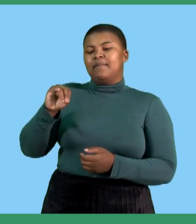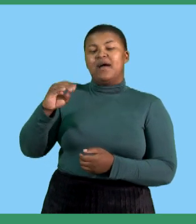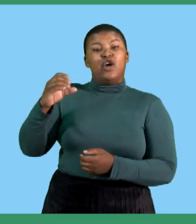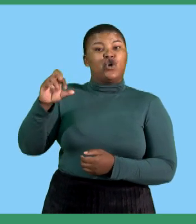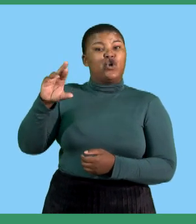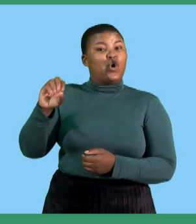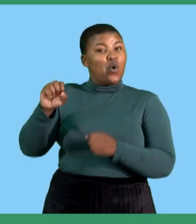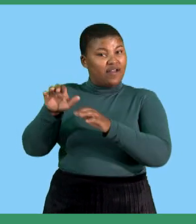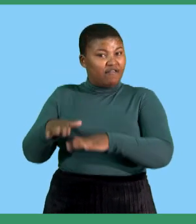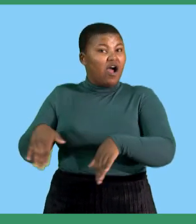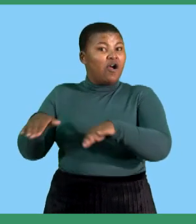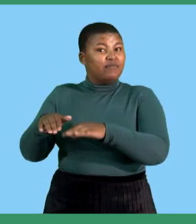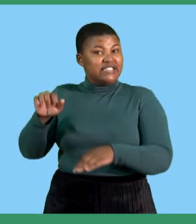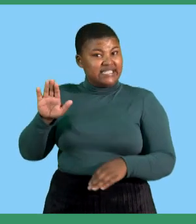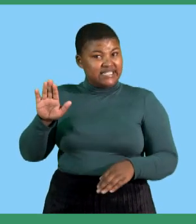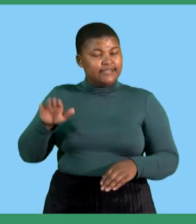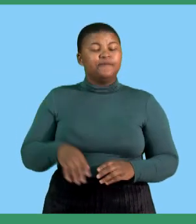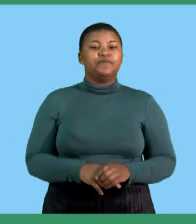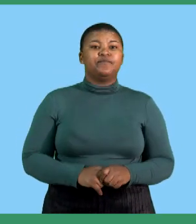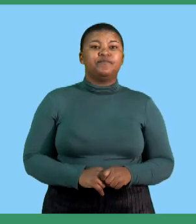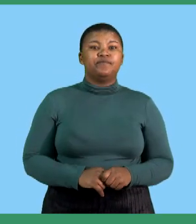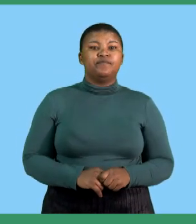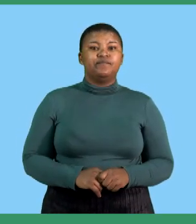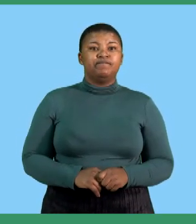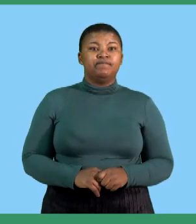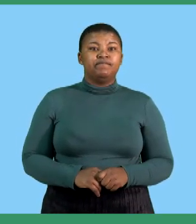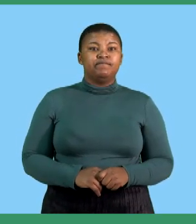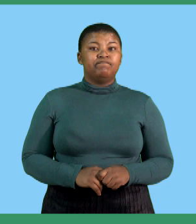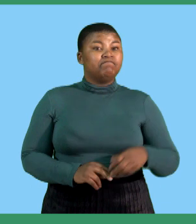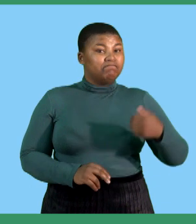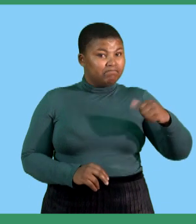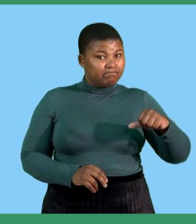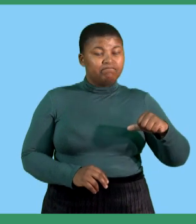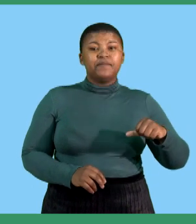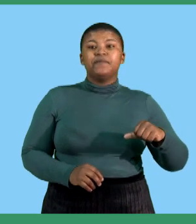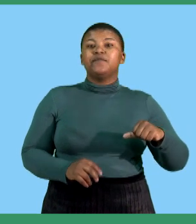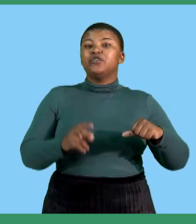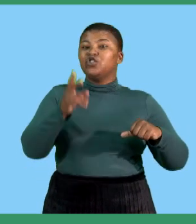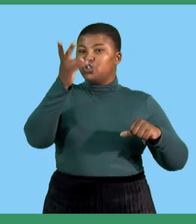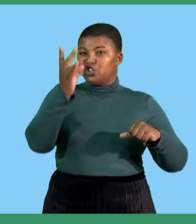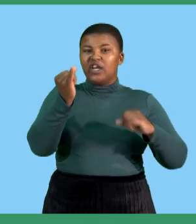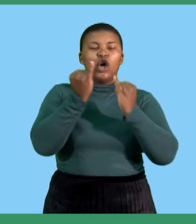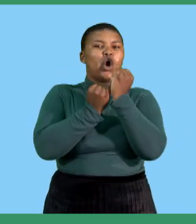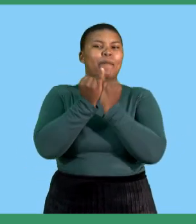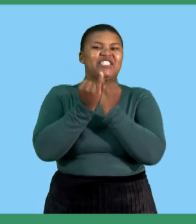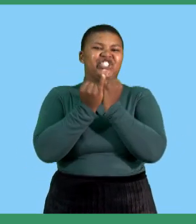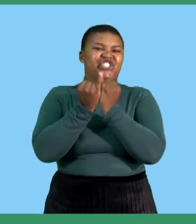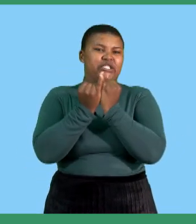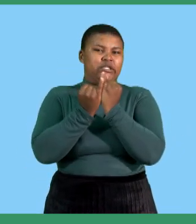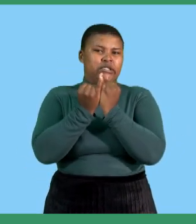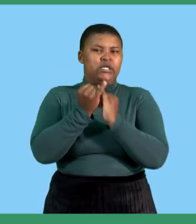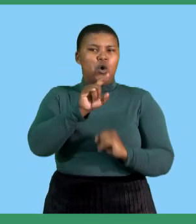firstly going to focus on the microenvironment itself. And then we're going to look at competition and why